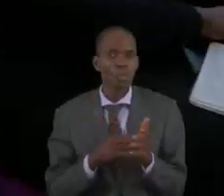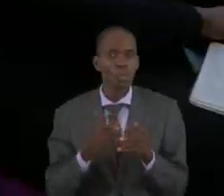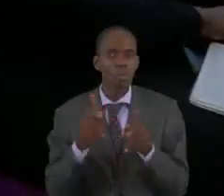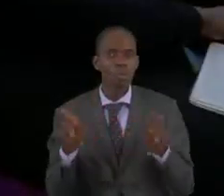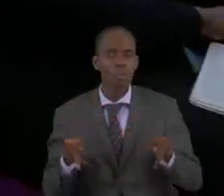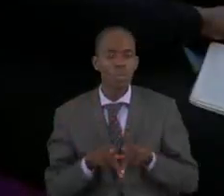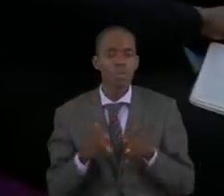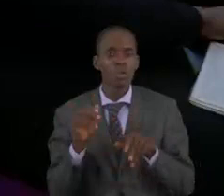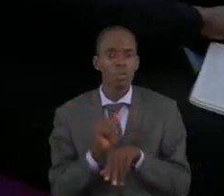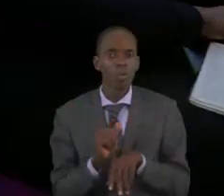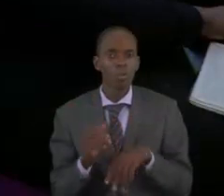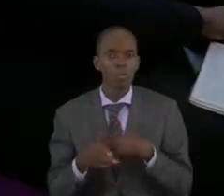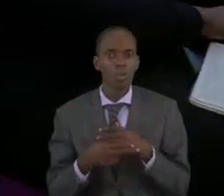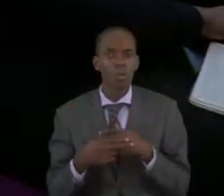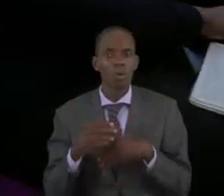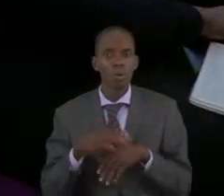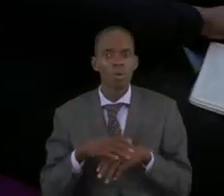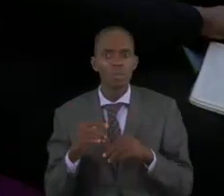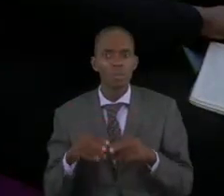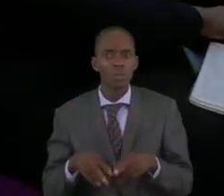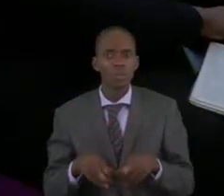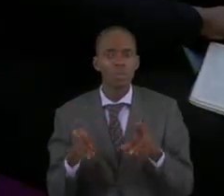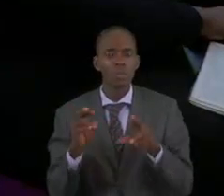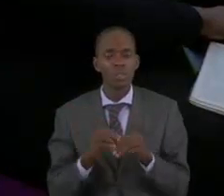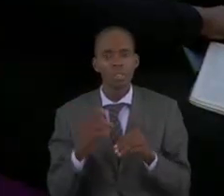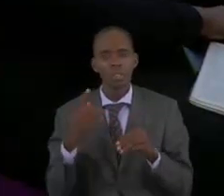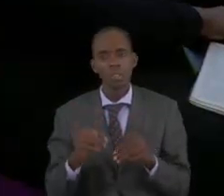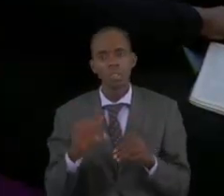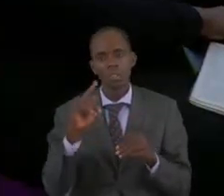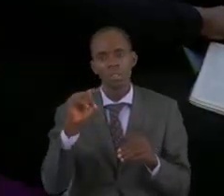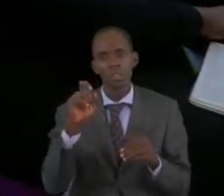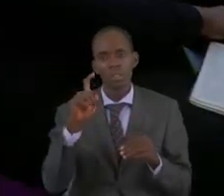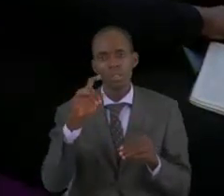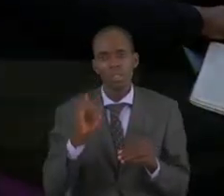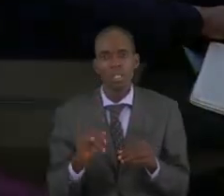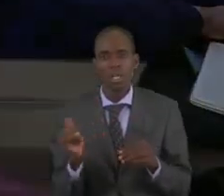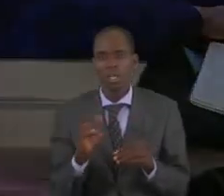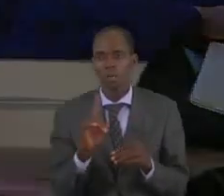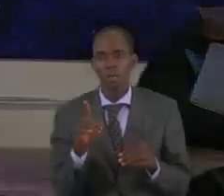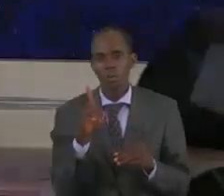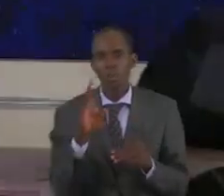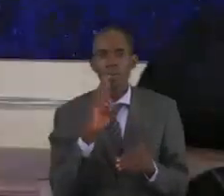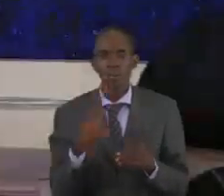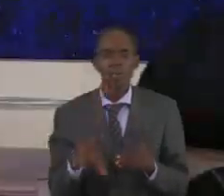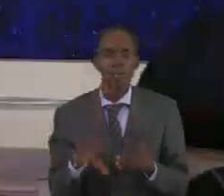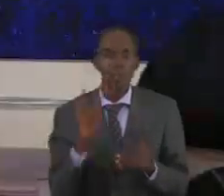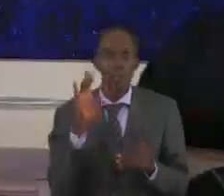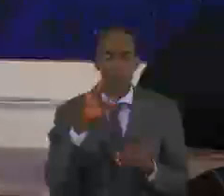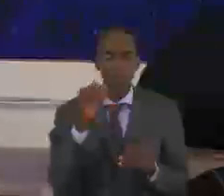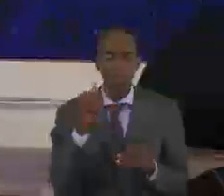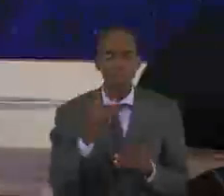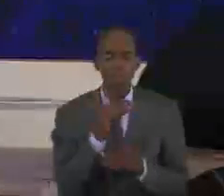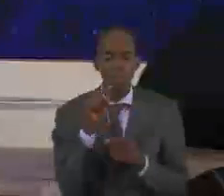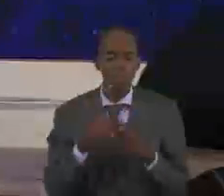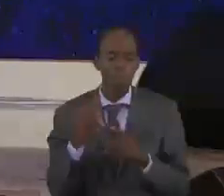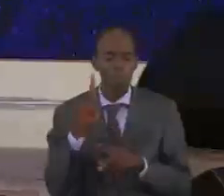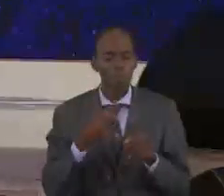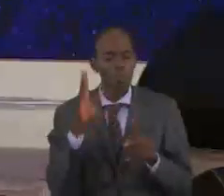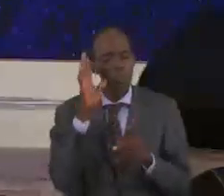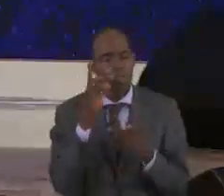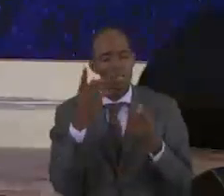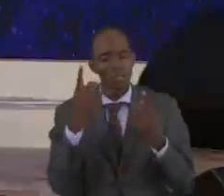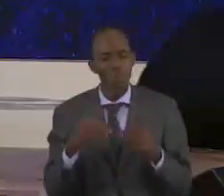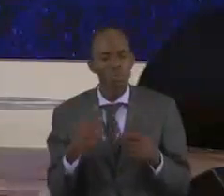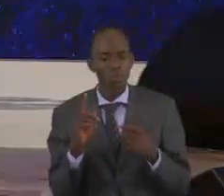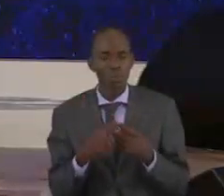bank, on the road, in the taxi, anywhere you find yourself, when people will try to tilt